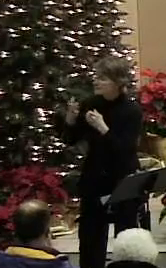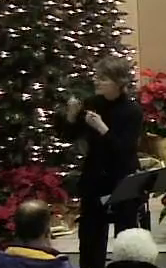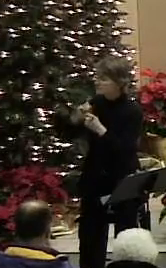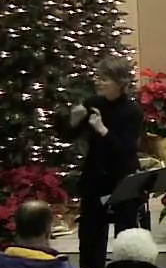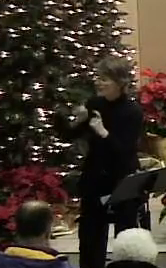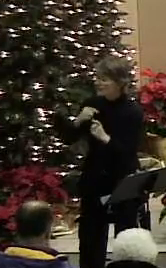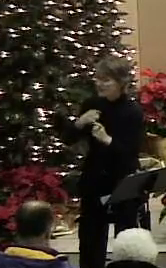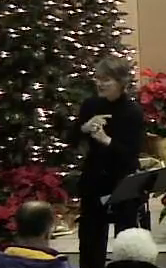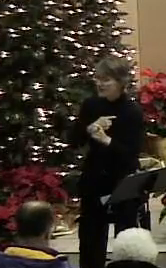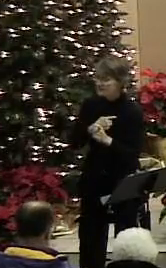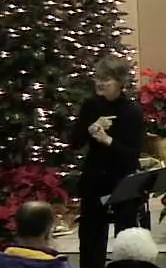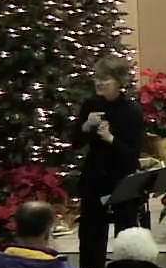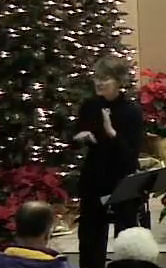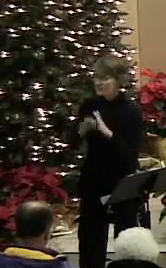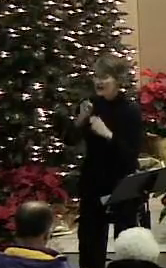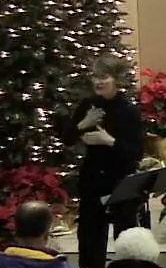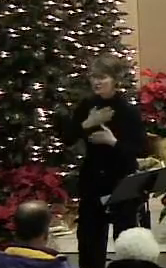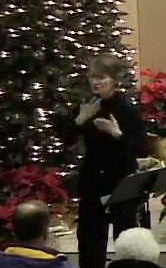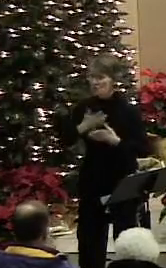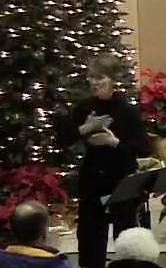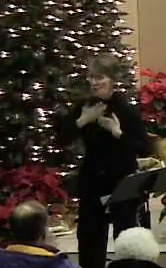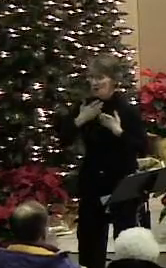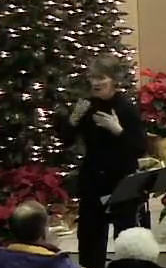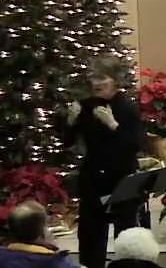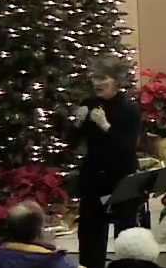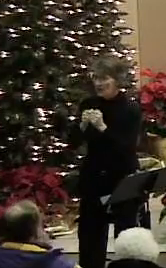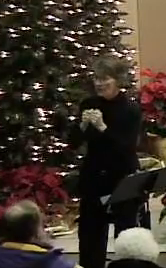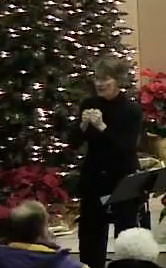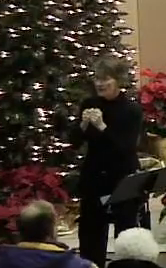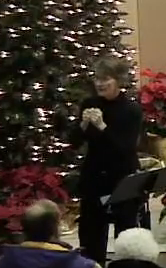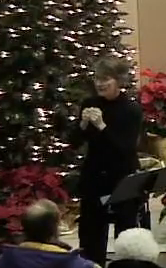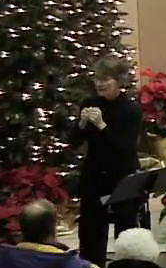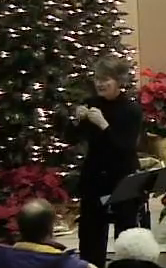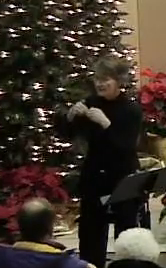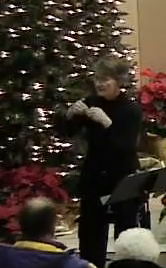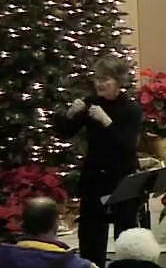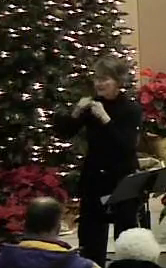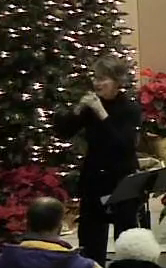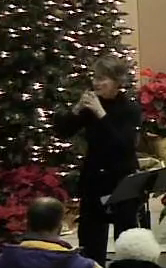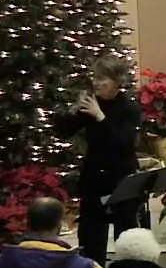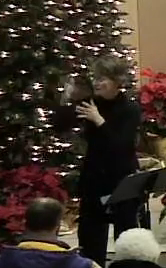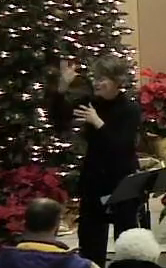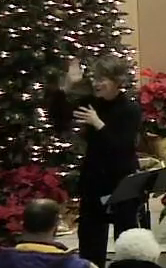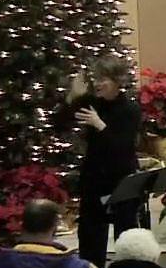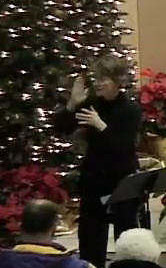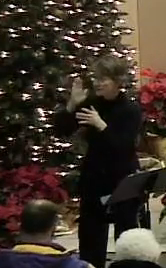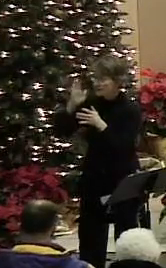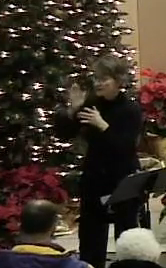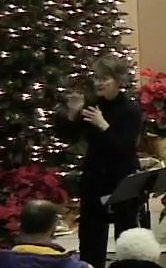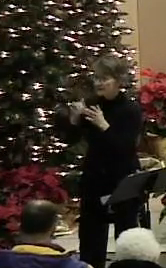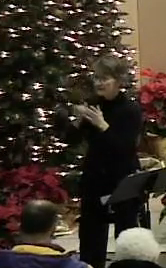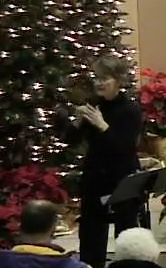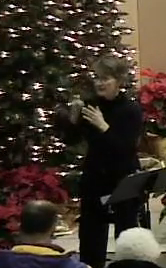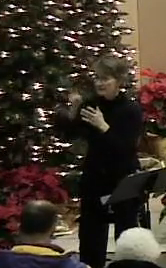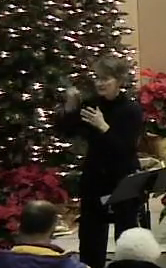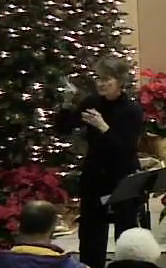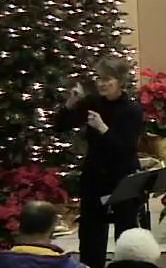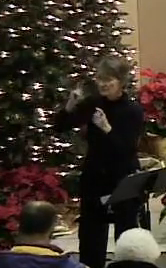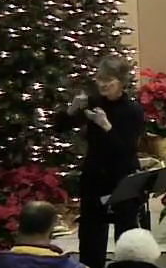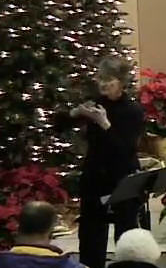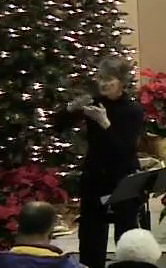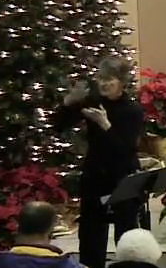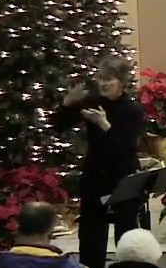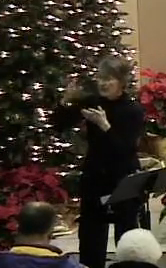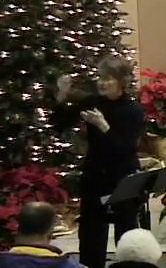us who find joy in the solemnity of the Most Holy Mother of God, that just as we glory in the beginnings of